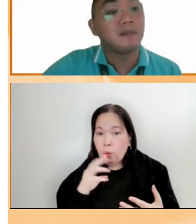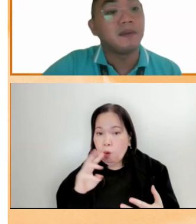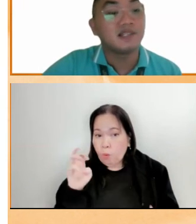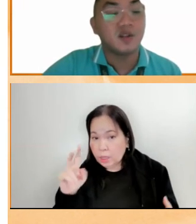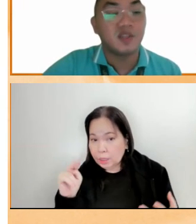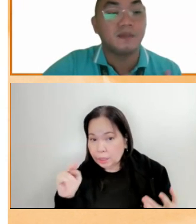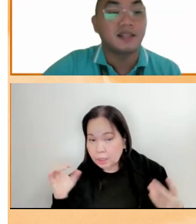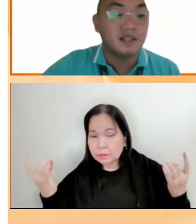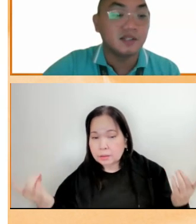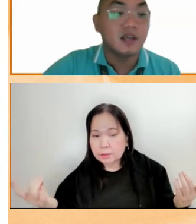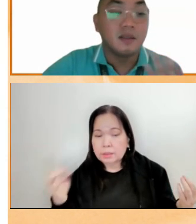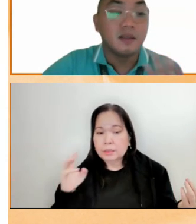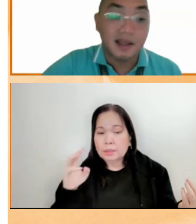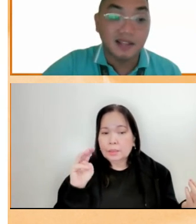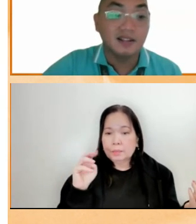our MNS or the